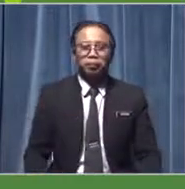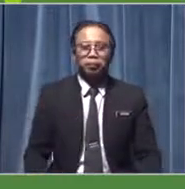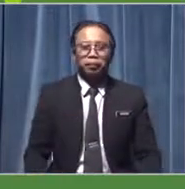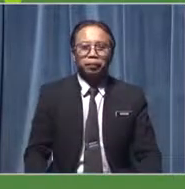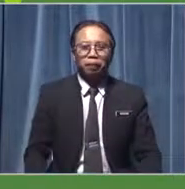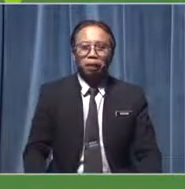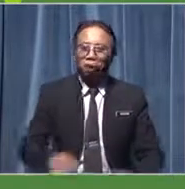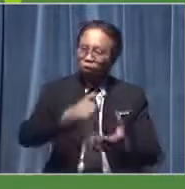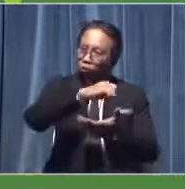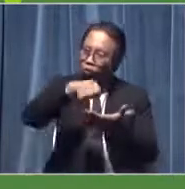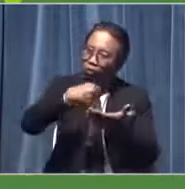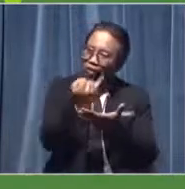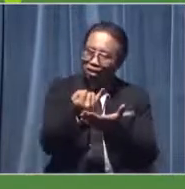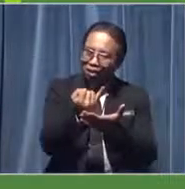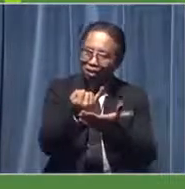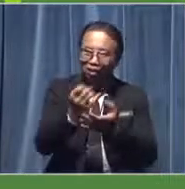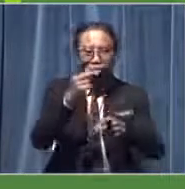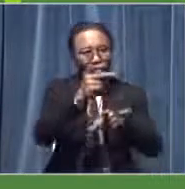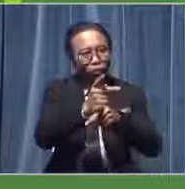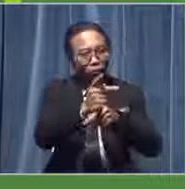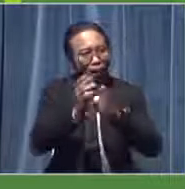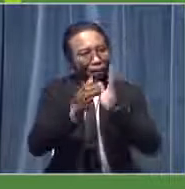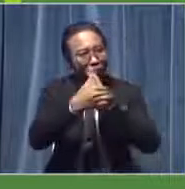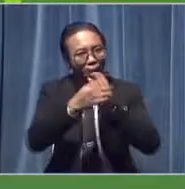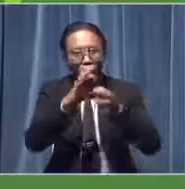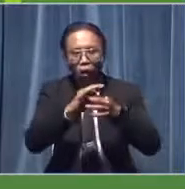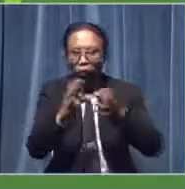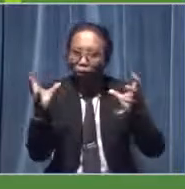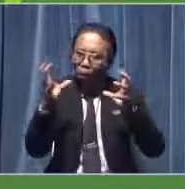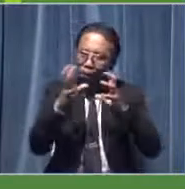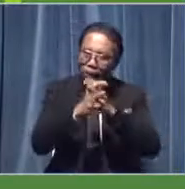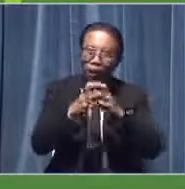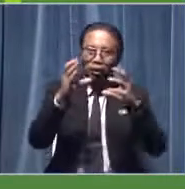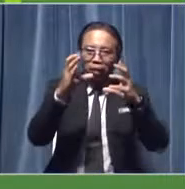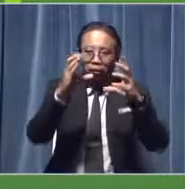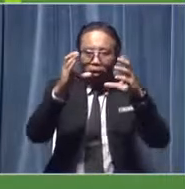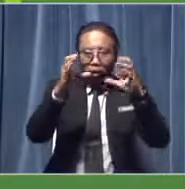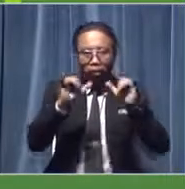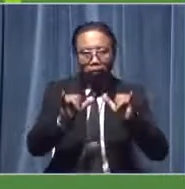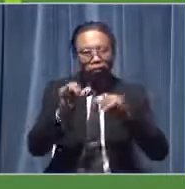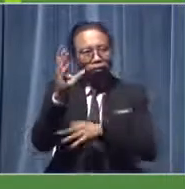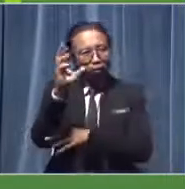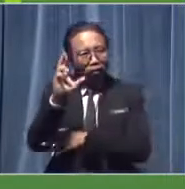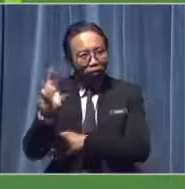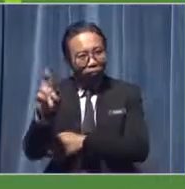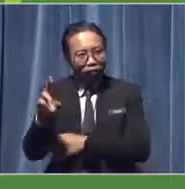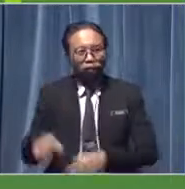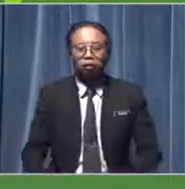The total charge stored by a combined capacitor is a series